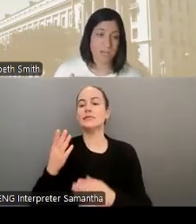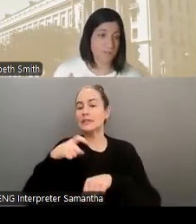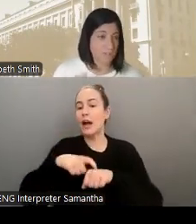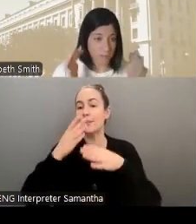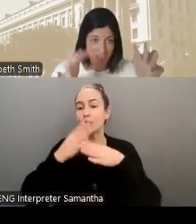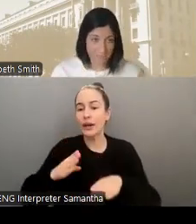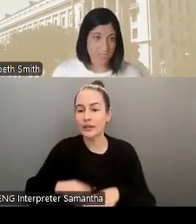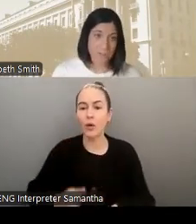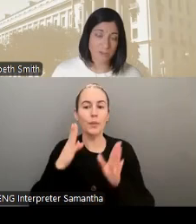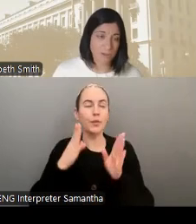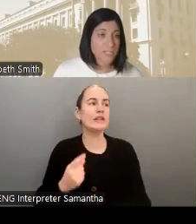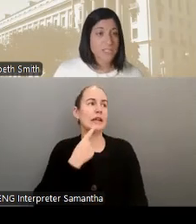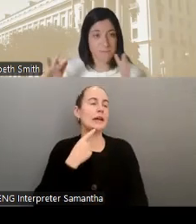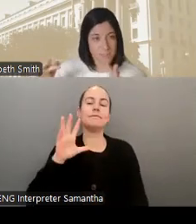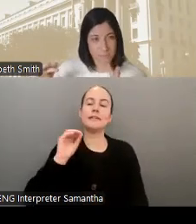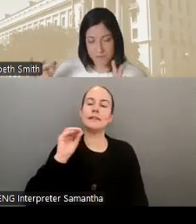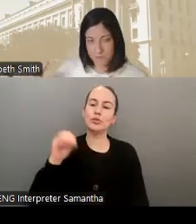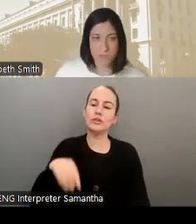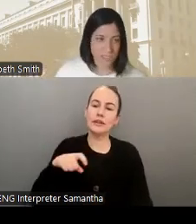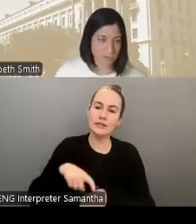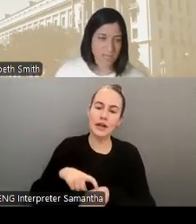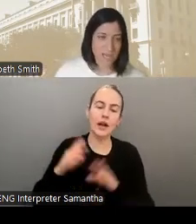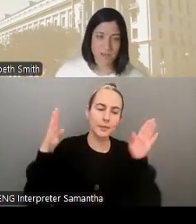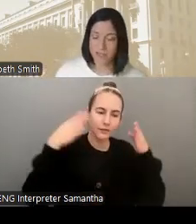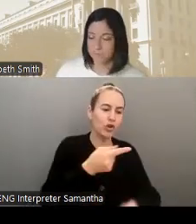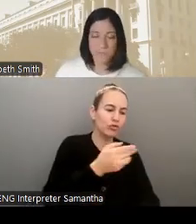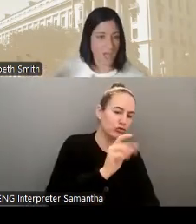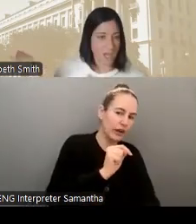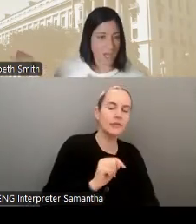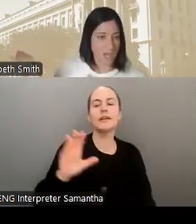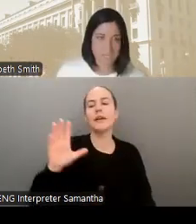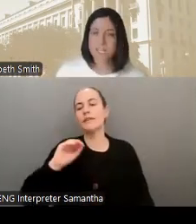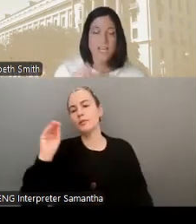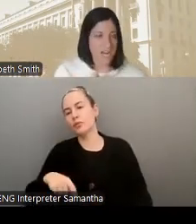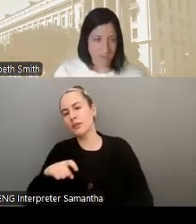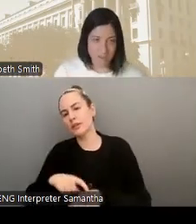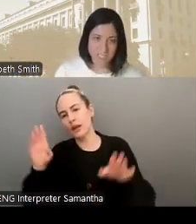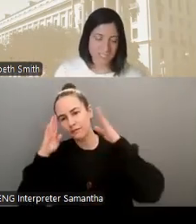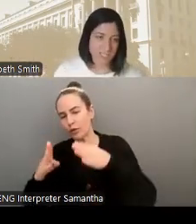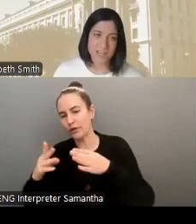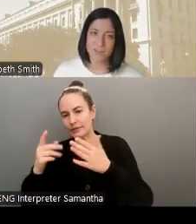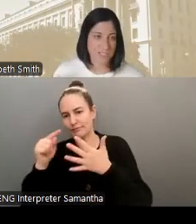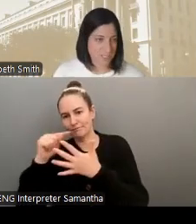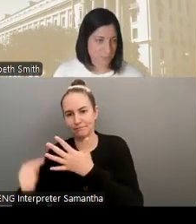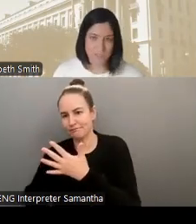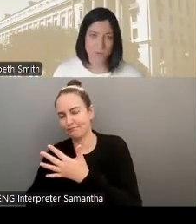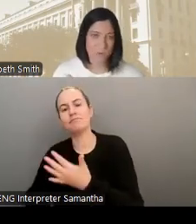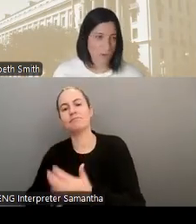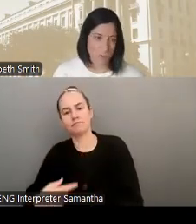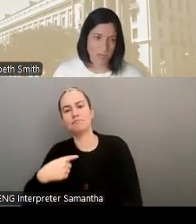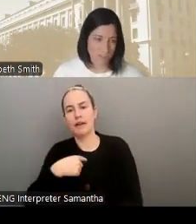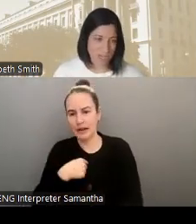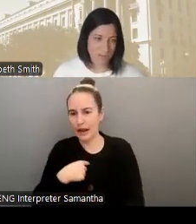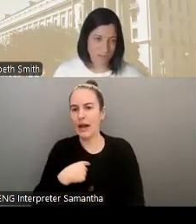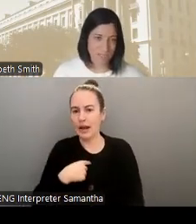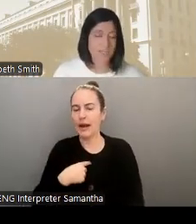I spend 50% of my time on the grant and I spend 50% of my time on X, Y, or Z, and I'm attesting to that every 6 months